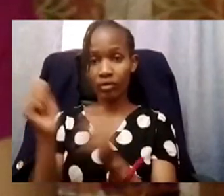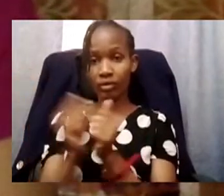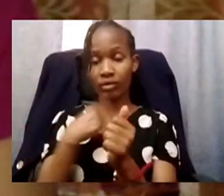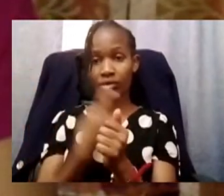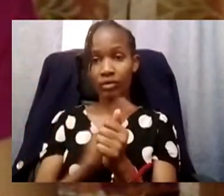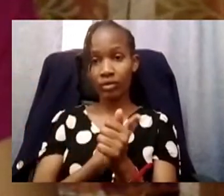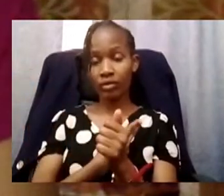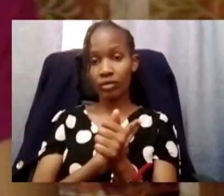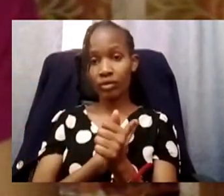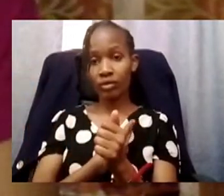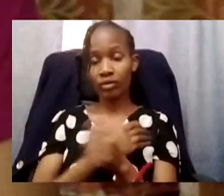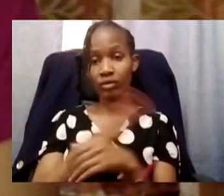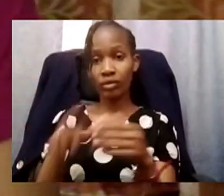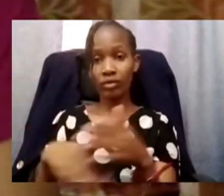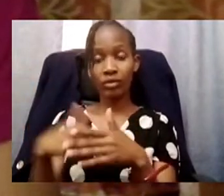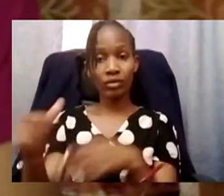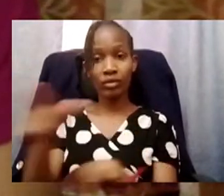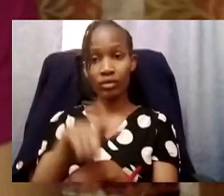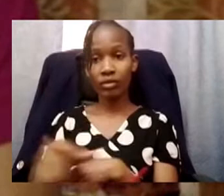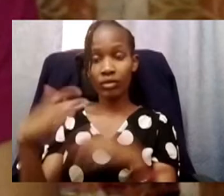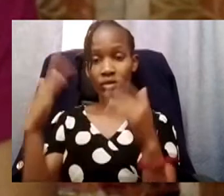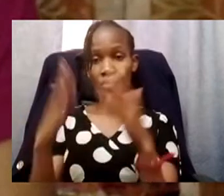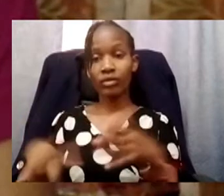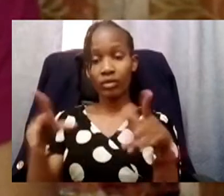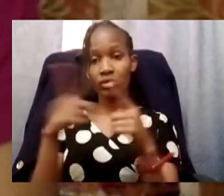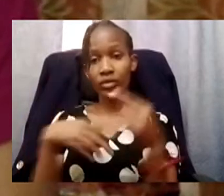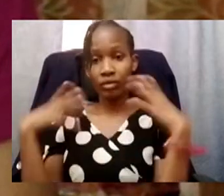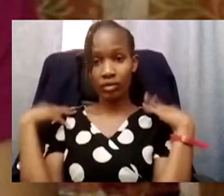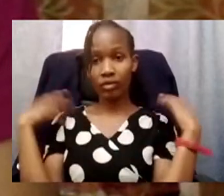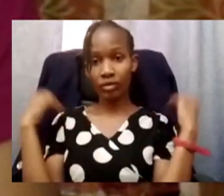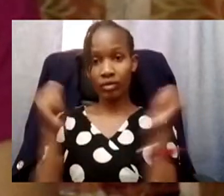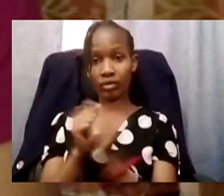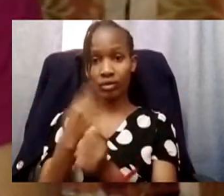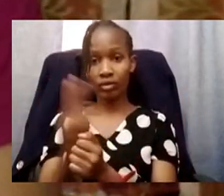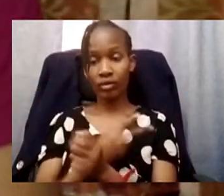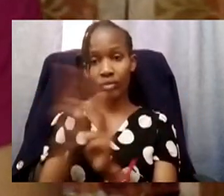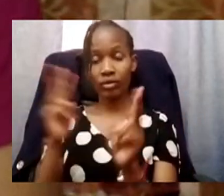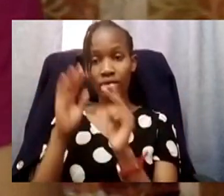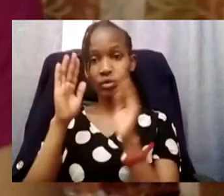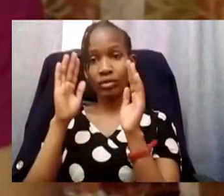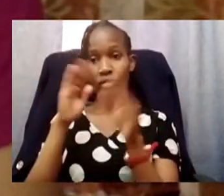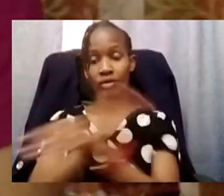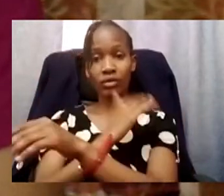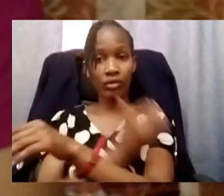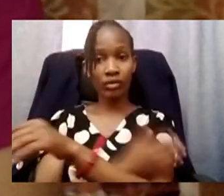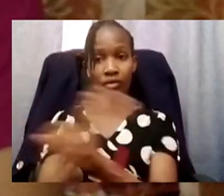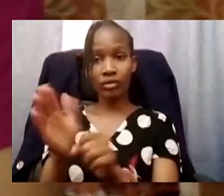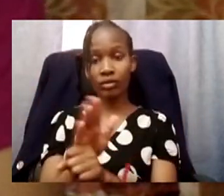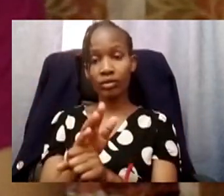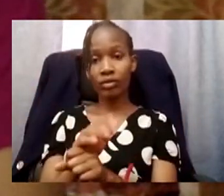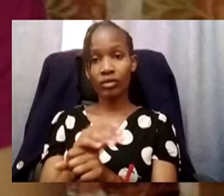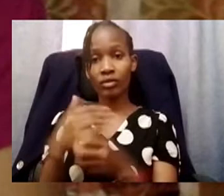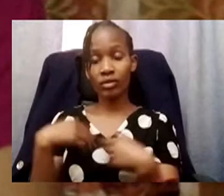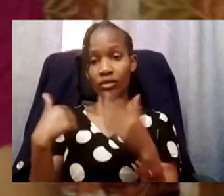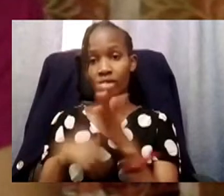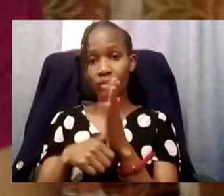local players also came and practiced with us. Absolutely. So that was superb. Coaching has never been a problem for Kenyan cricket. You